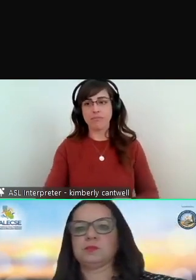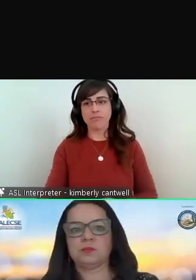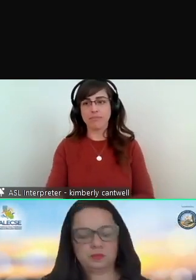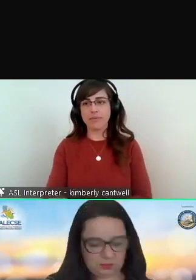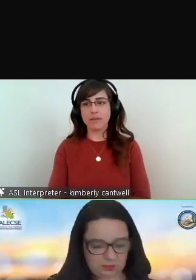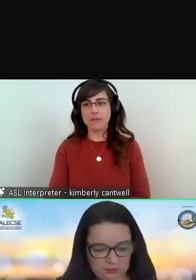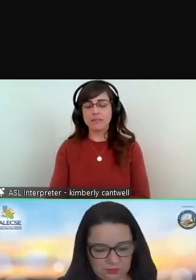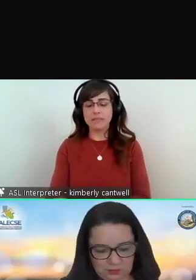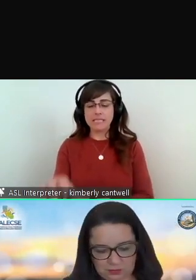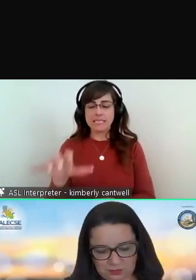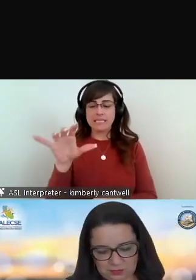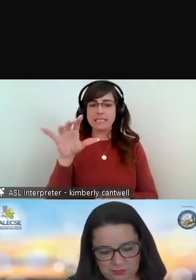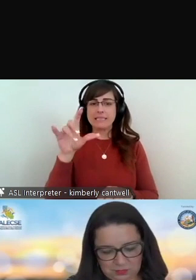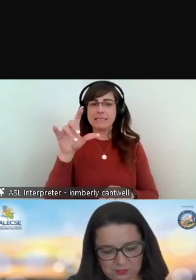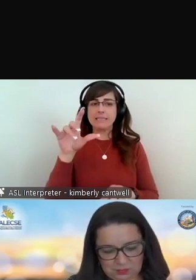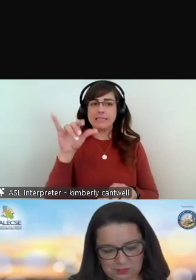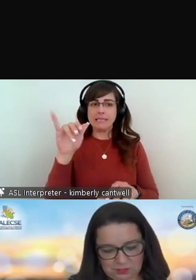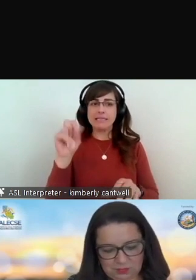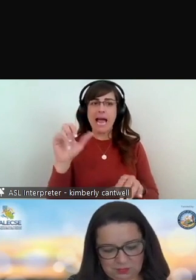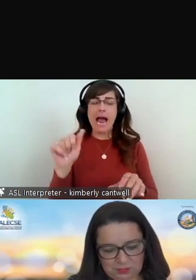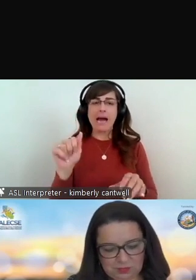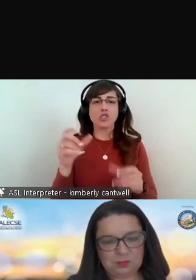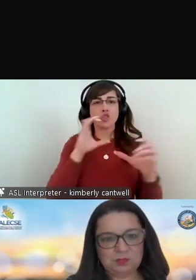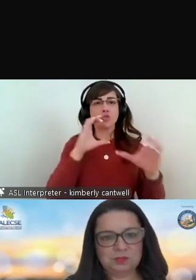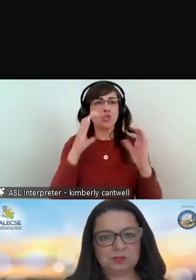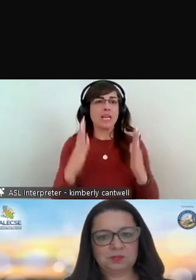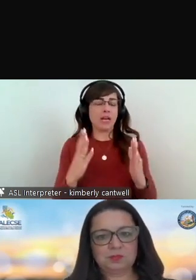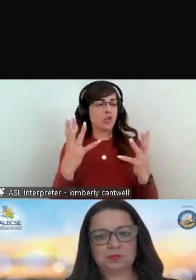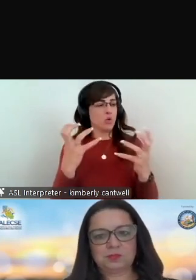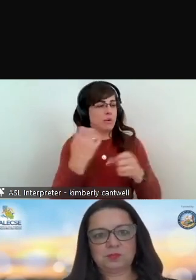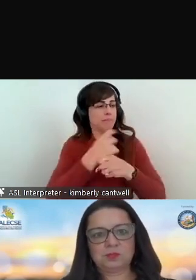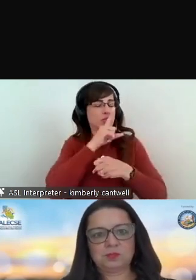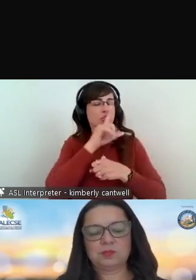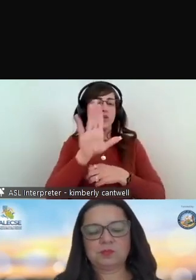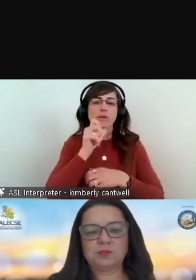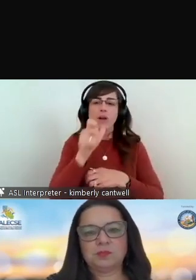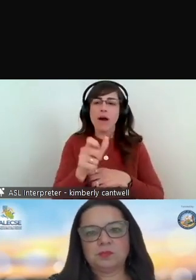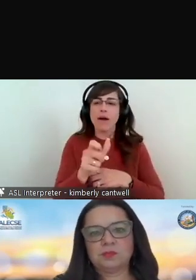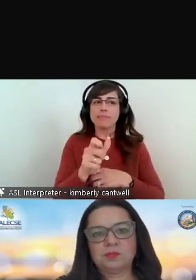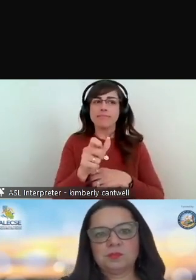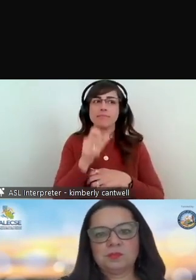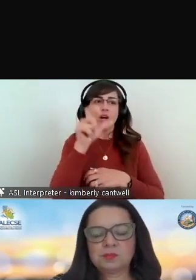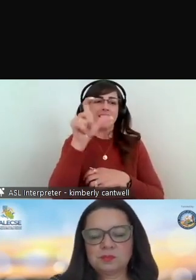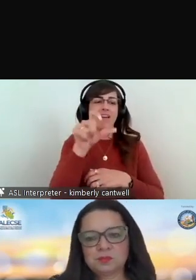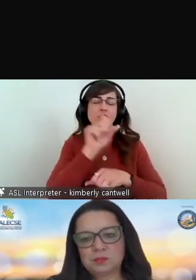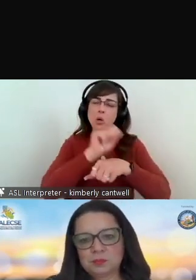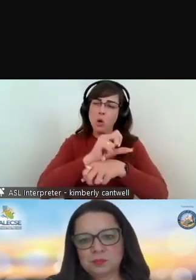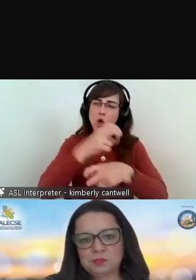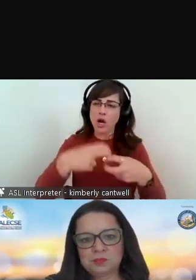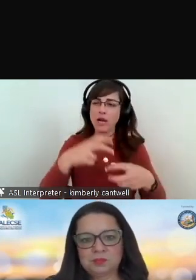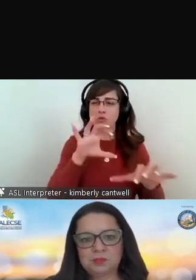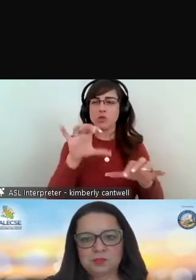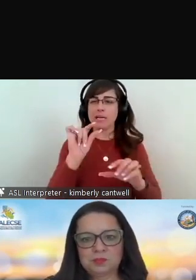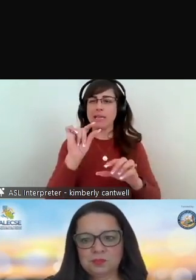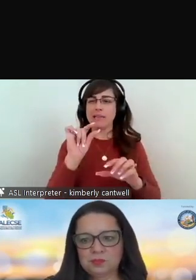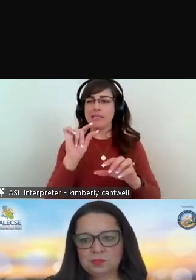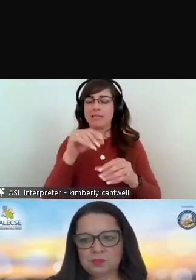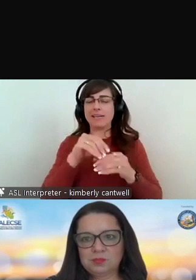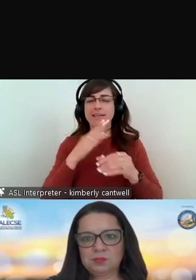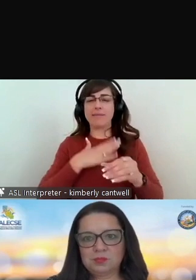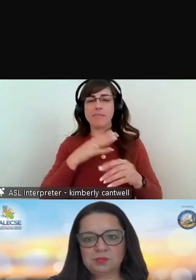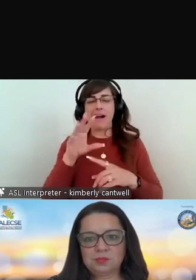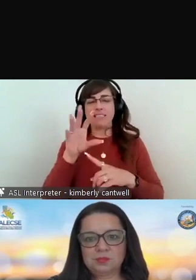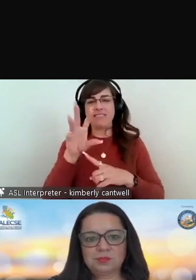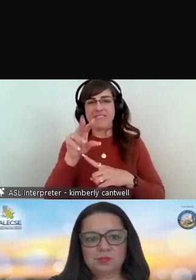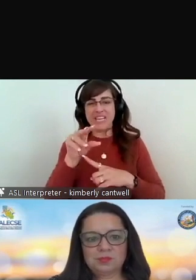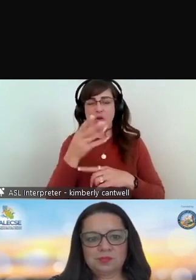is as a communicator. So you just want to make sure you don't have to work too hard. I'm doing it a little bit in